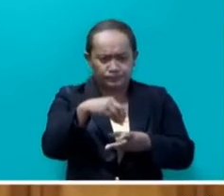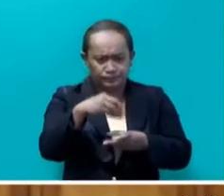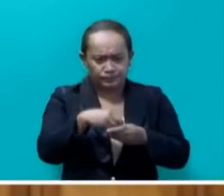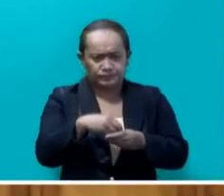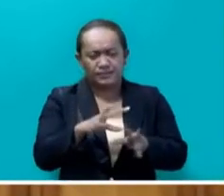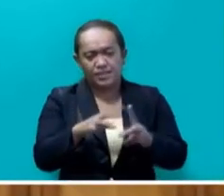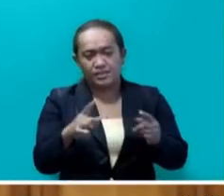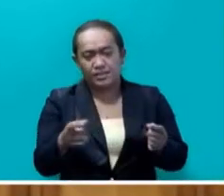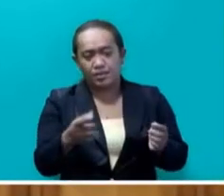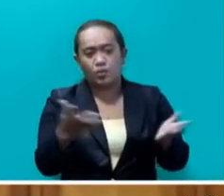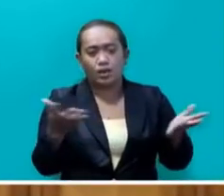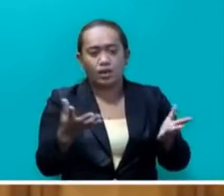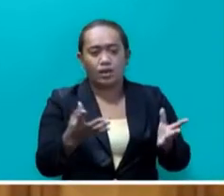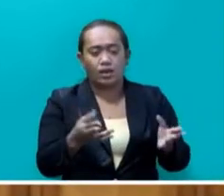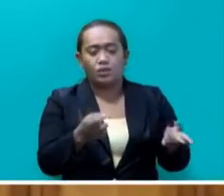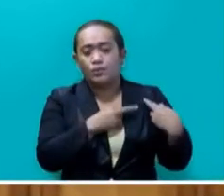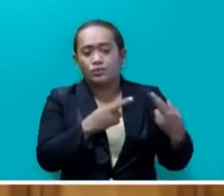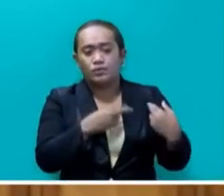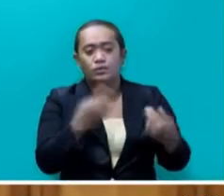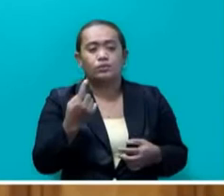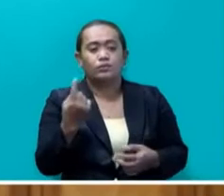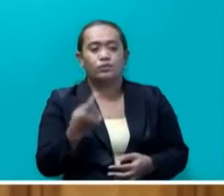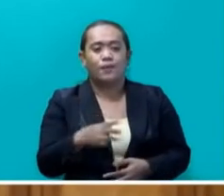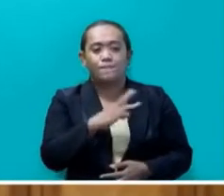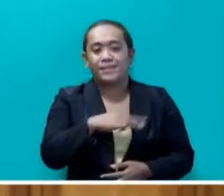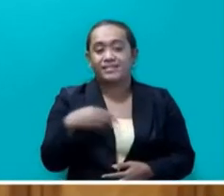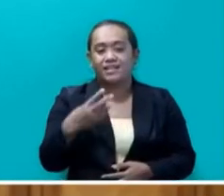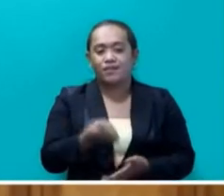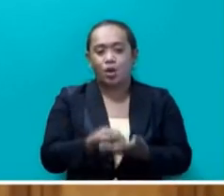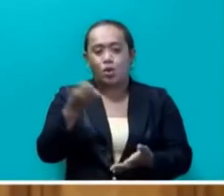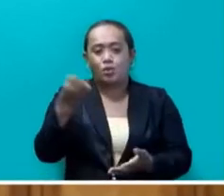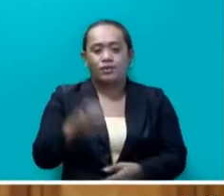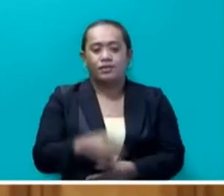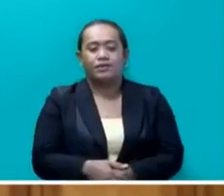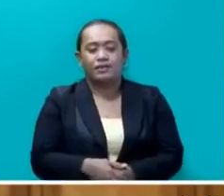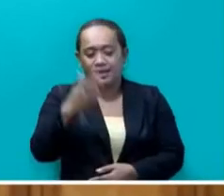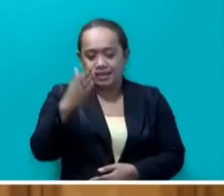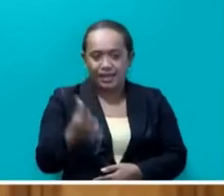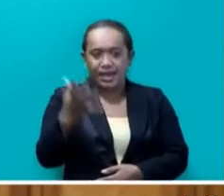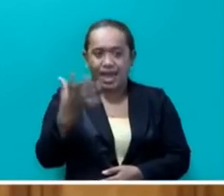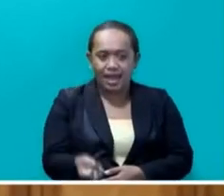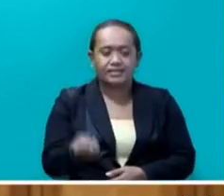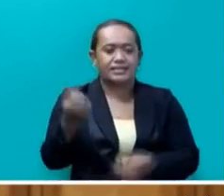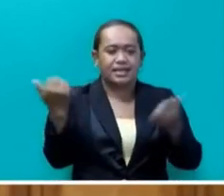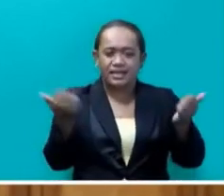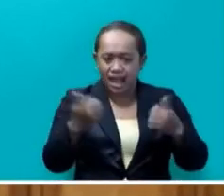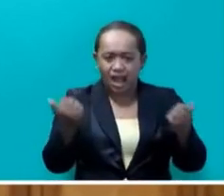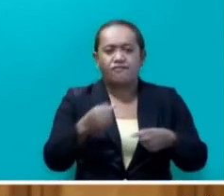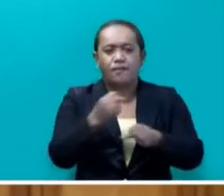Minister of the Economy. I mean, he has enough powers already, but this one, the amendment he's making